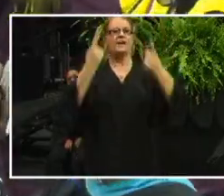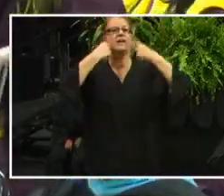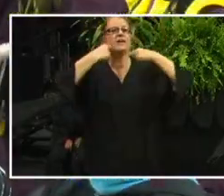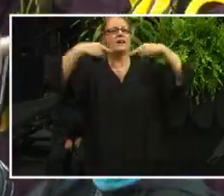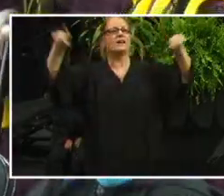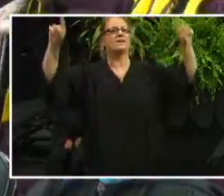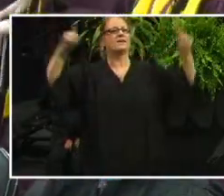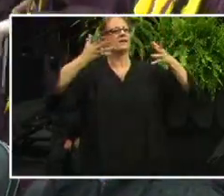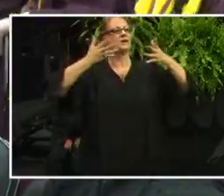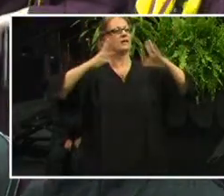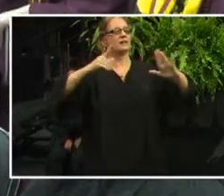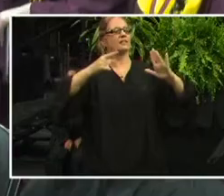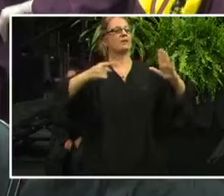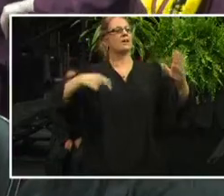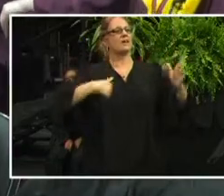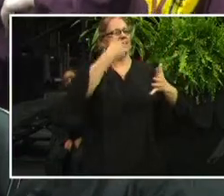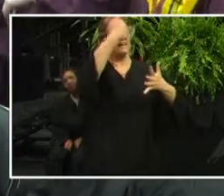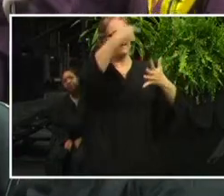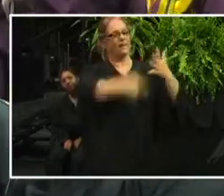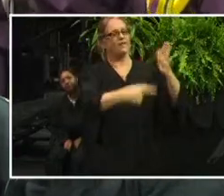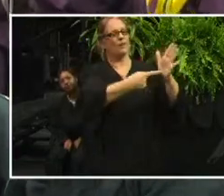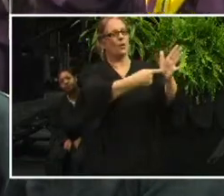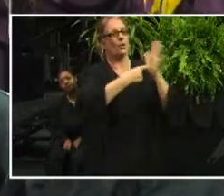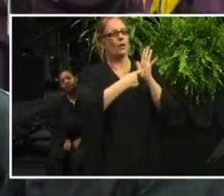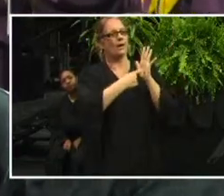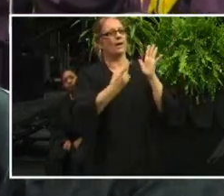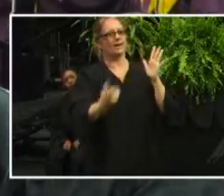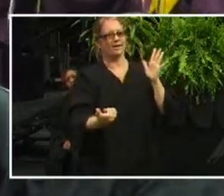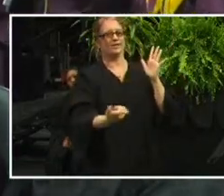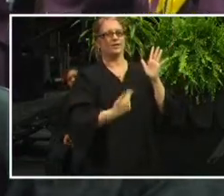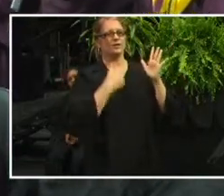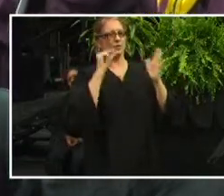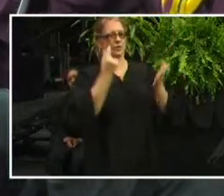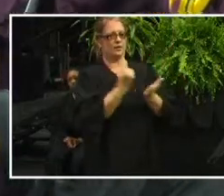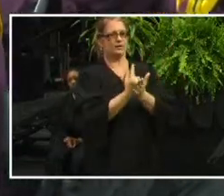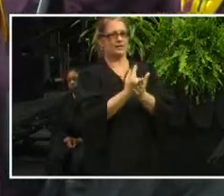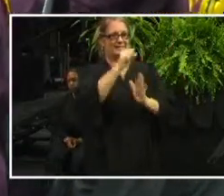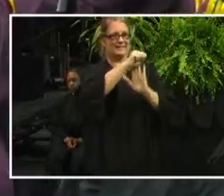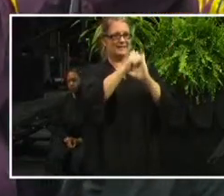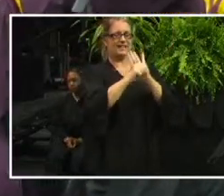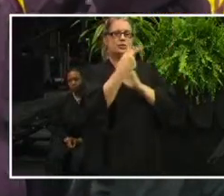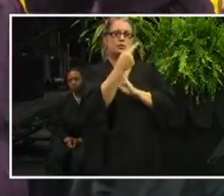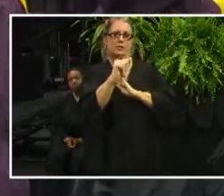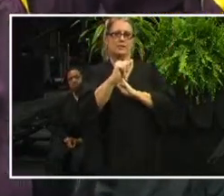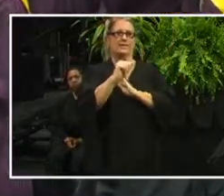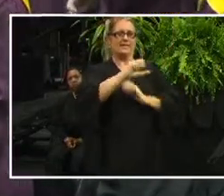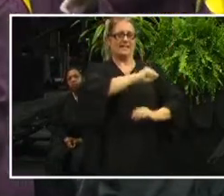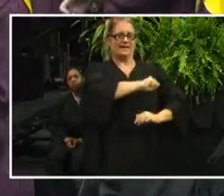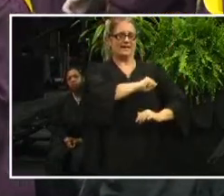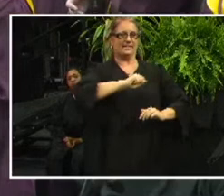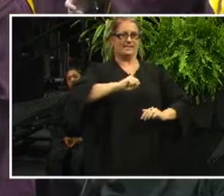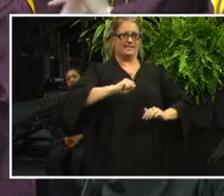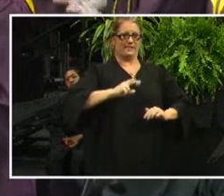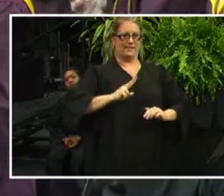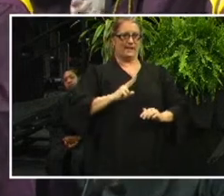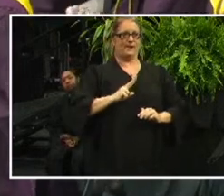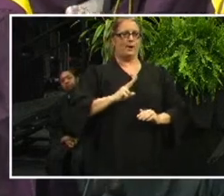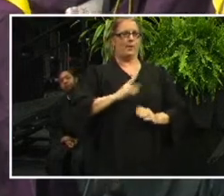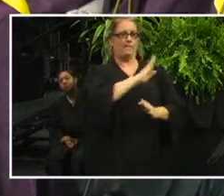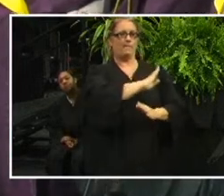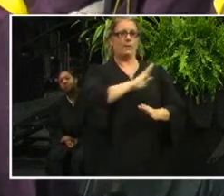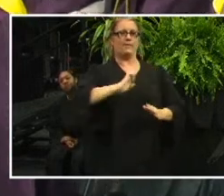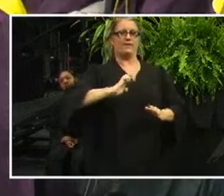successfully completed the requirements for graduation for the state of Georgia and Savannah Chatham Board of Education.